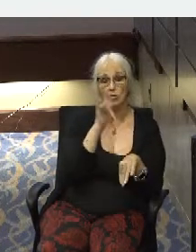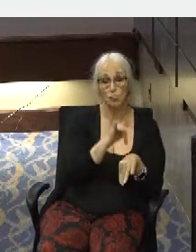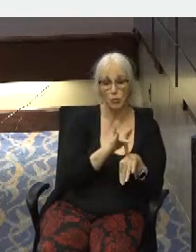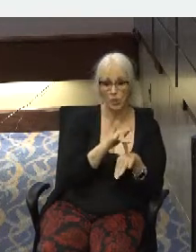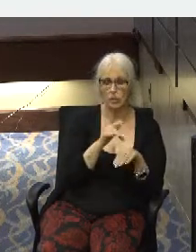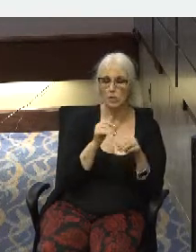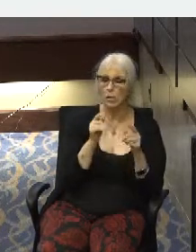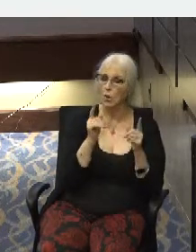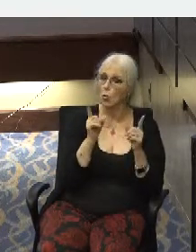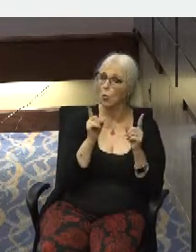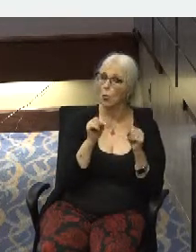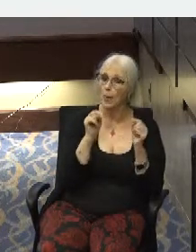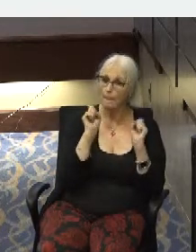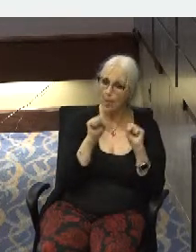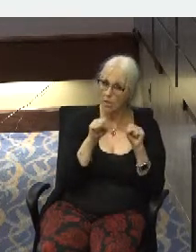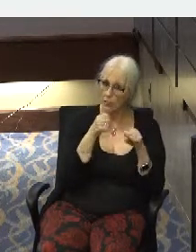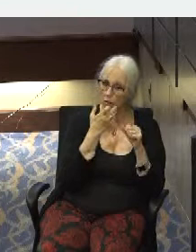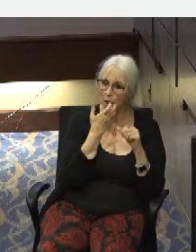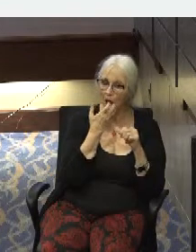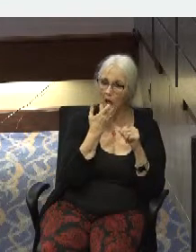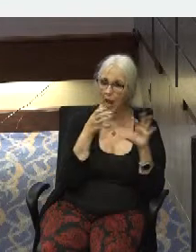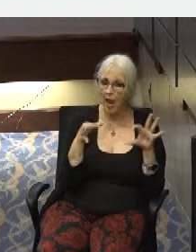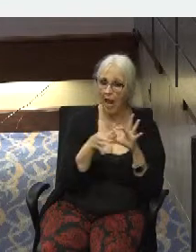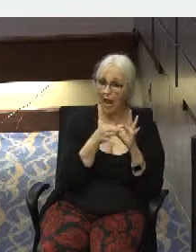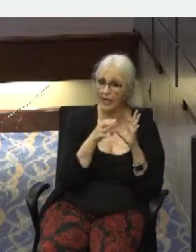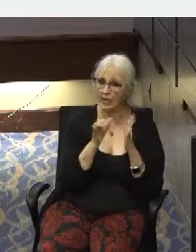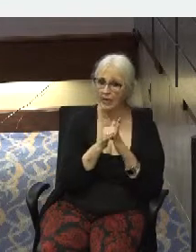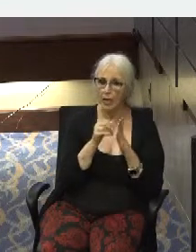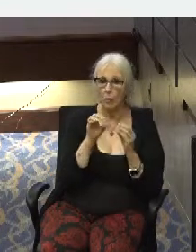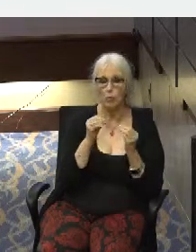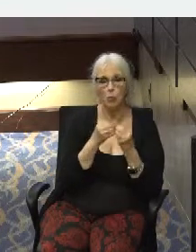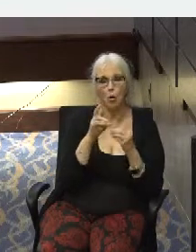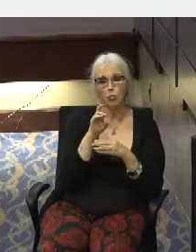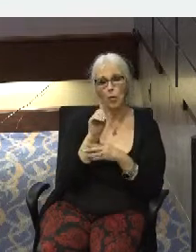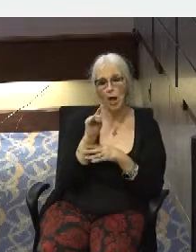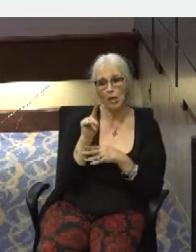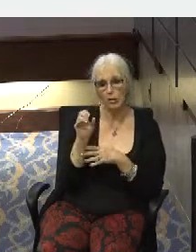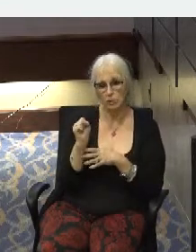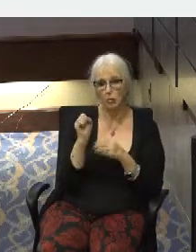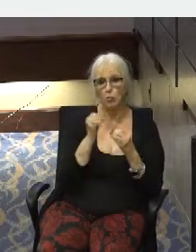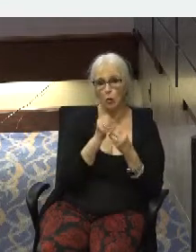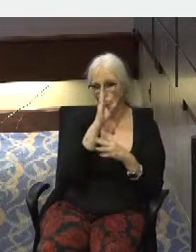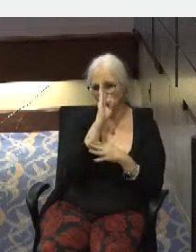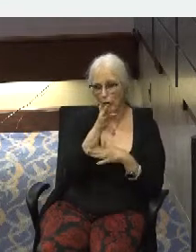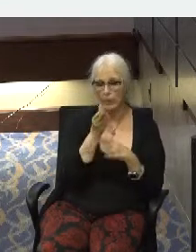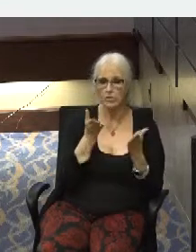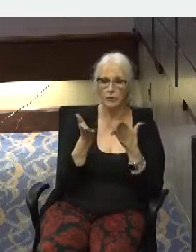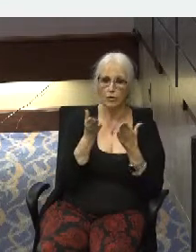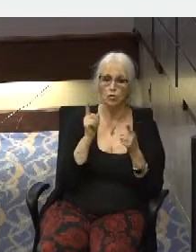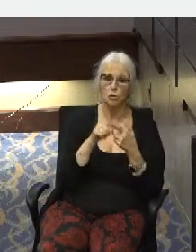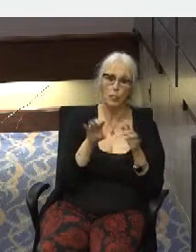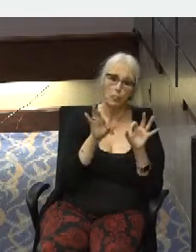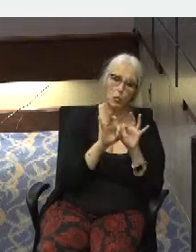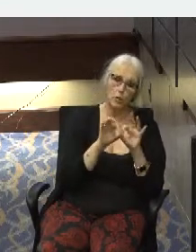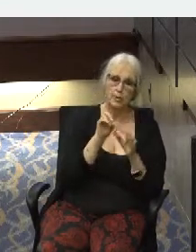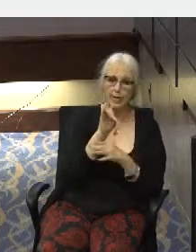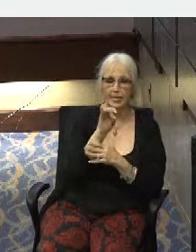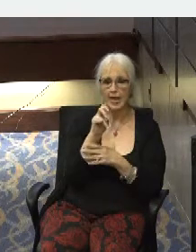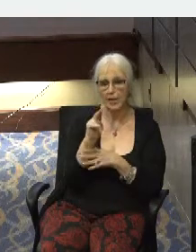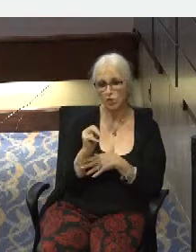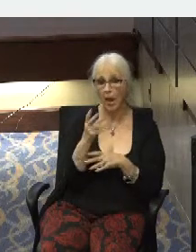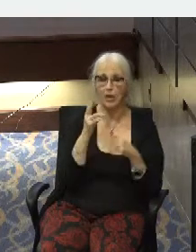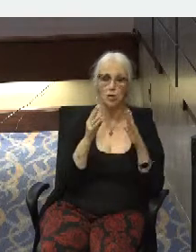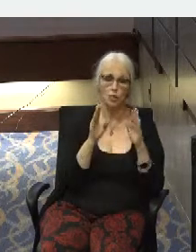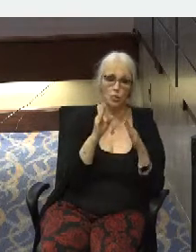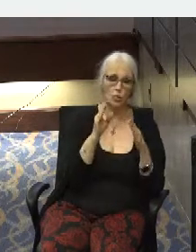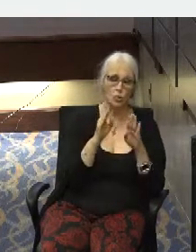way possible. Tied into that, more routes have more direct service, again, to those key destinations. And then finally, door-to-door neighborhood service